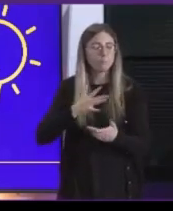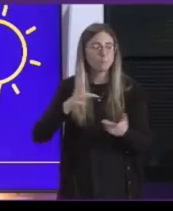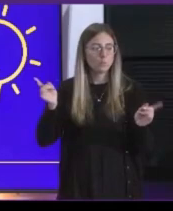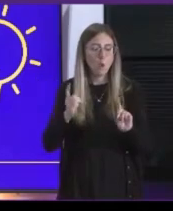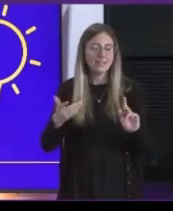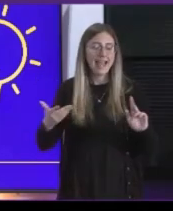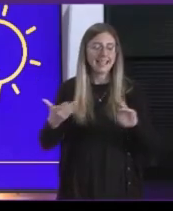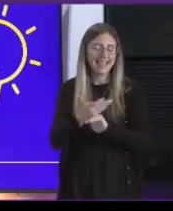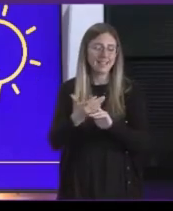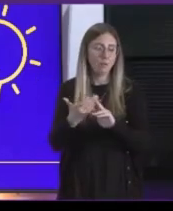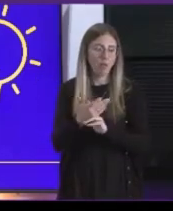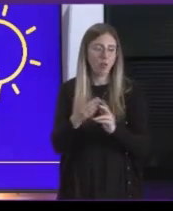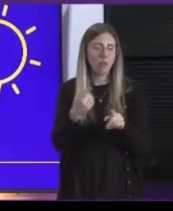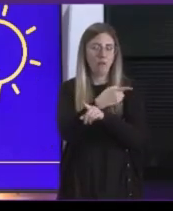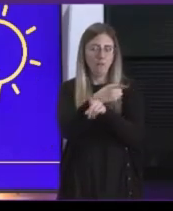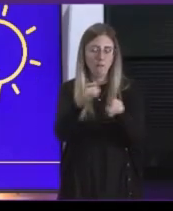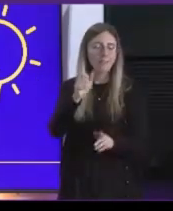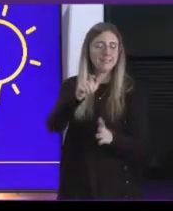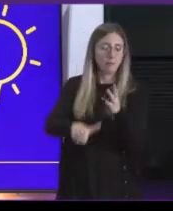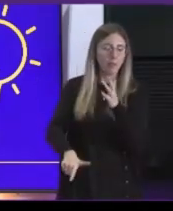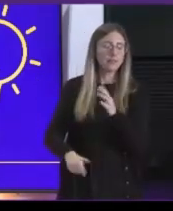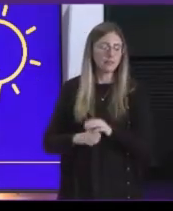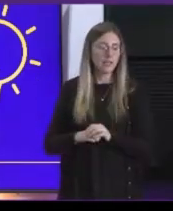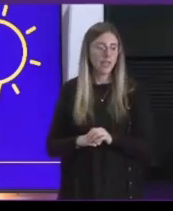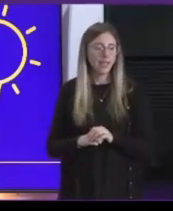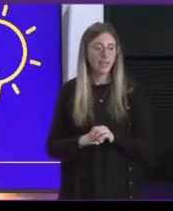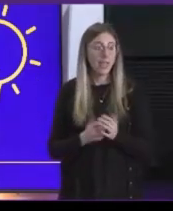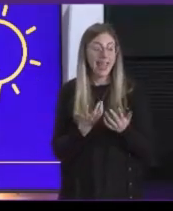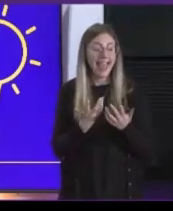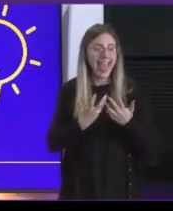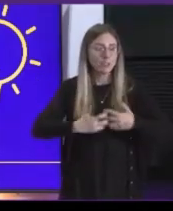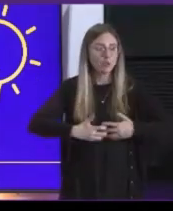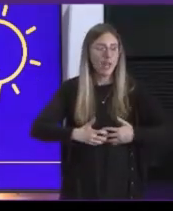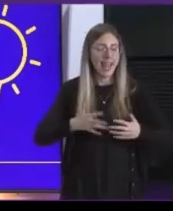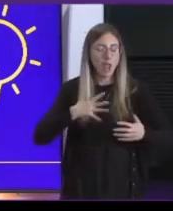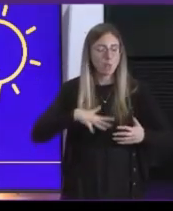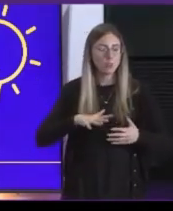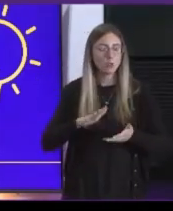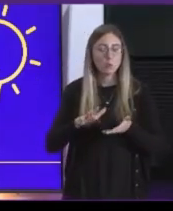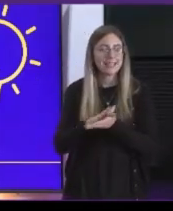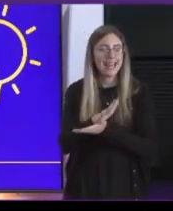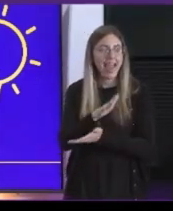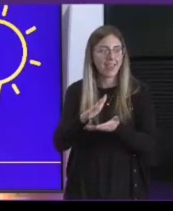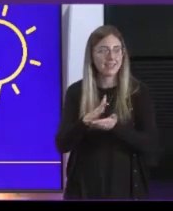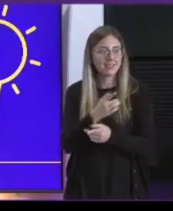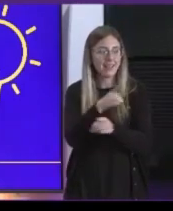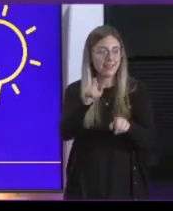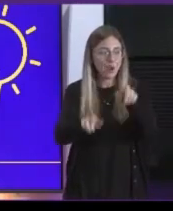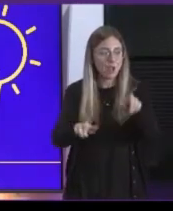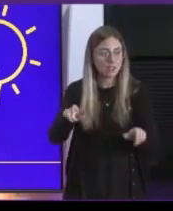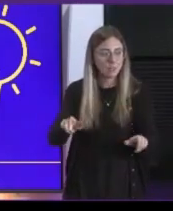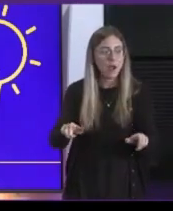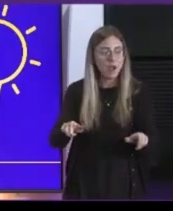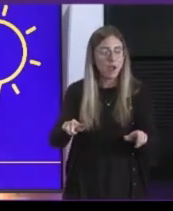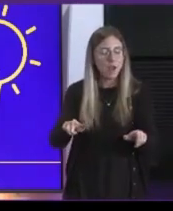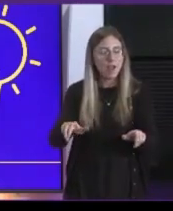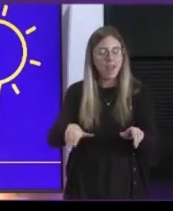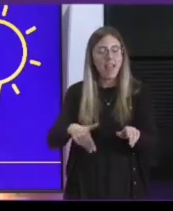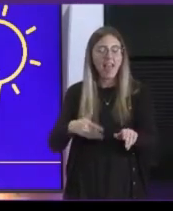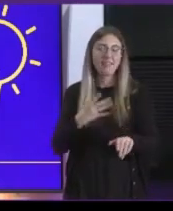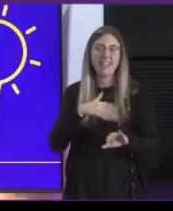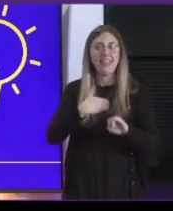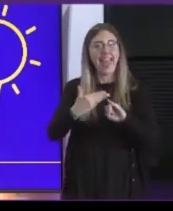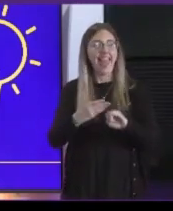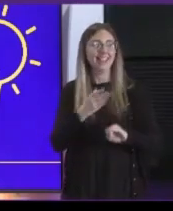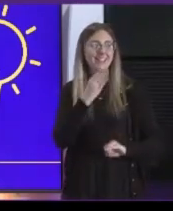people with disabilities. But an engineer wants to delight their customer. That engineer wants the customer, the end user,